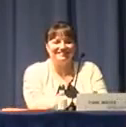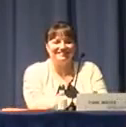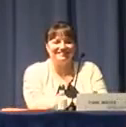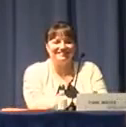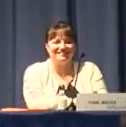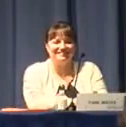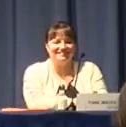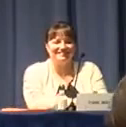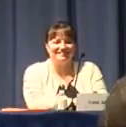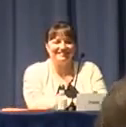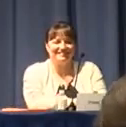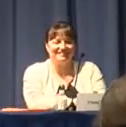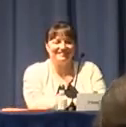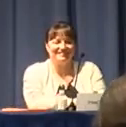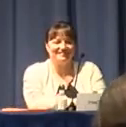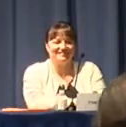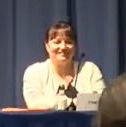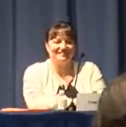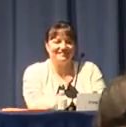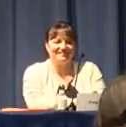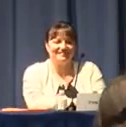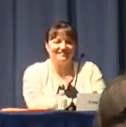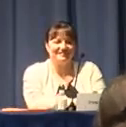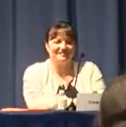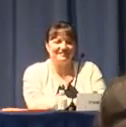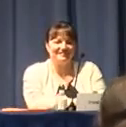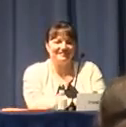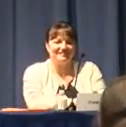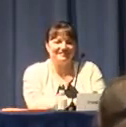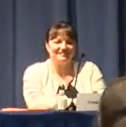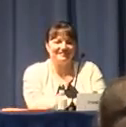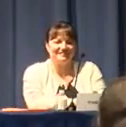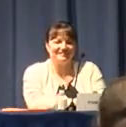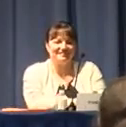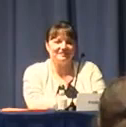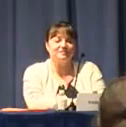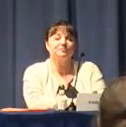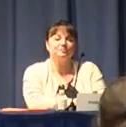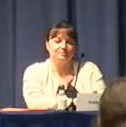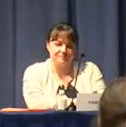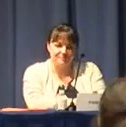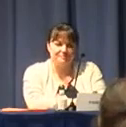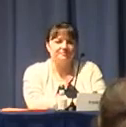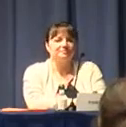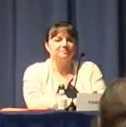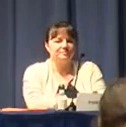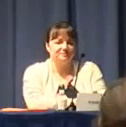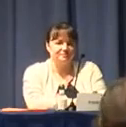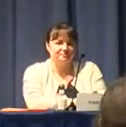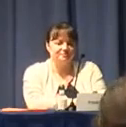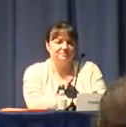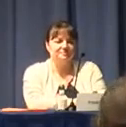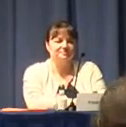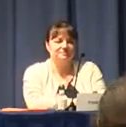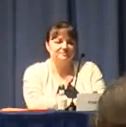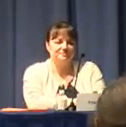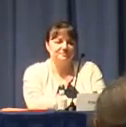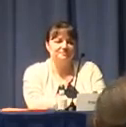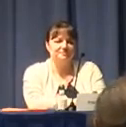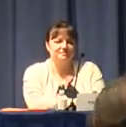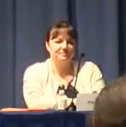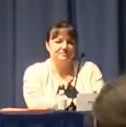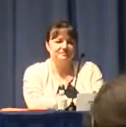Hi, I have a question. Special ed students are often mainstreamed now into regular classes.